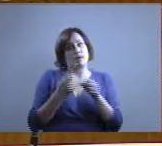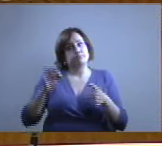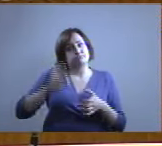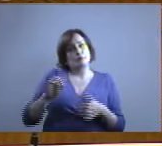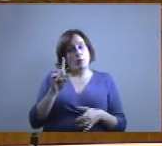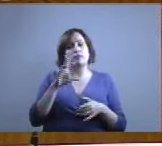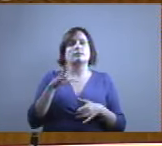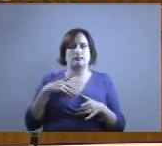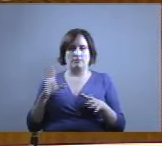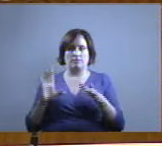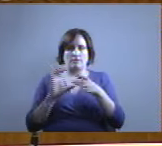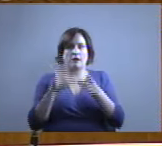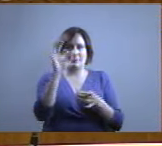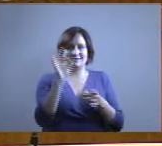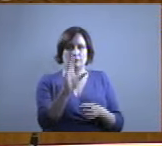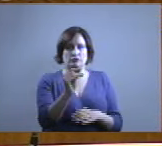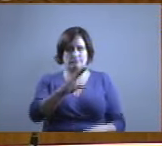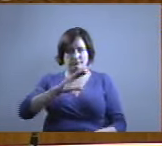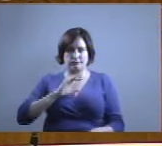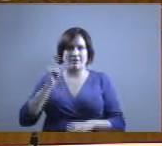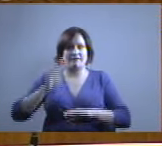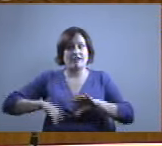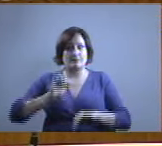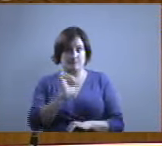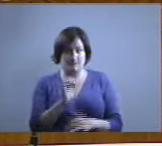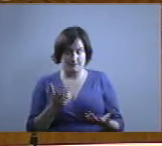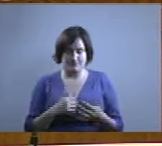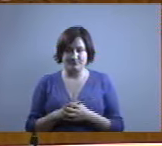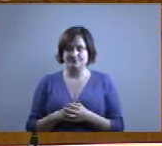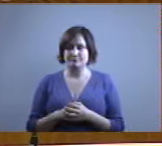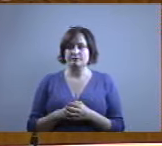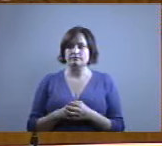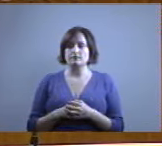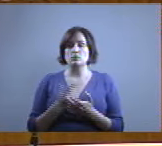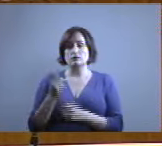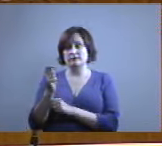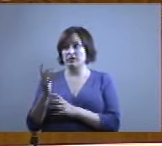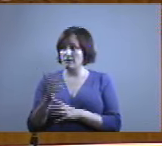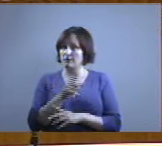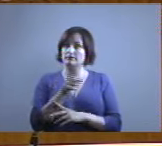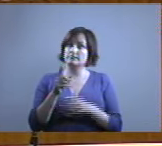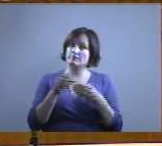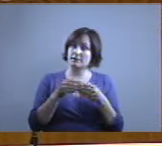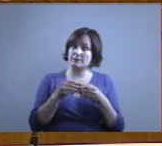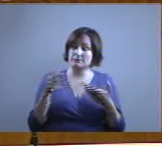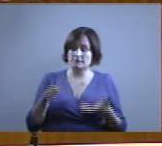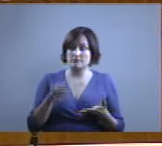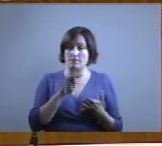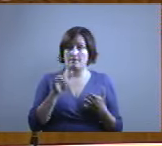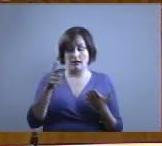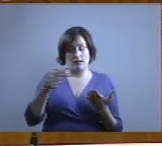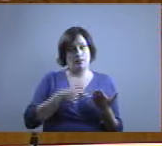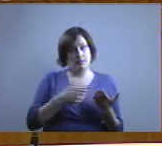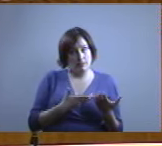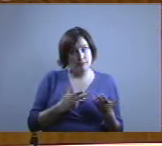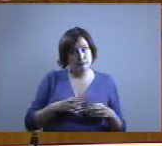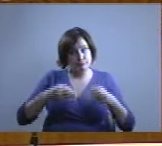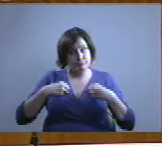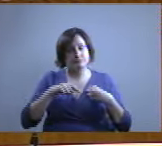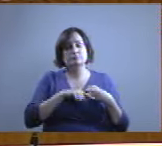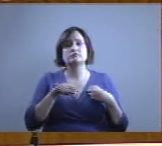any circumvention of the Act. Honourable Speaker and members, when this bill is enacted, the